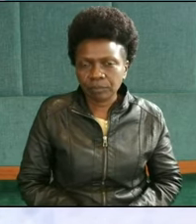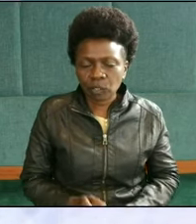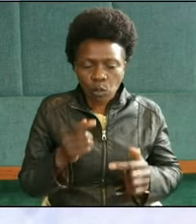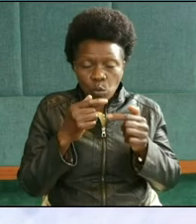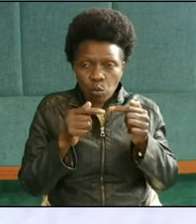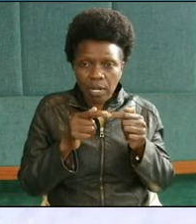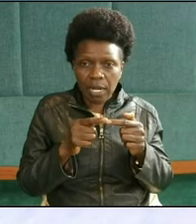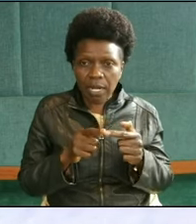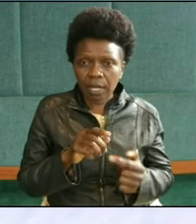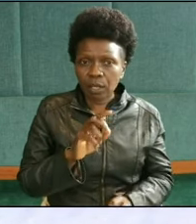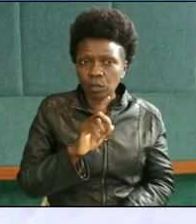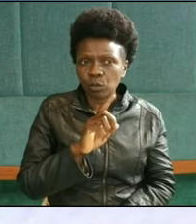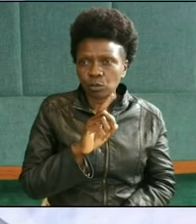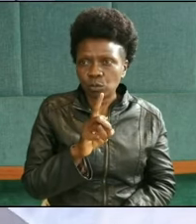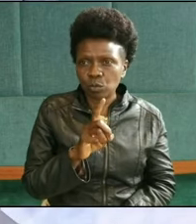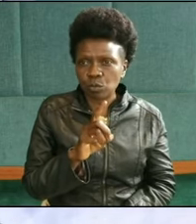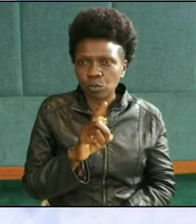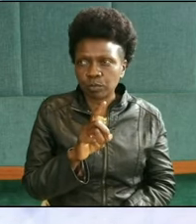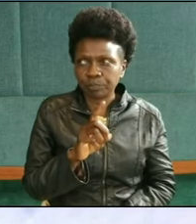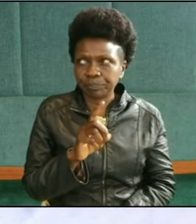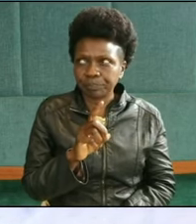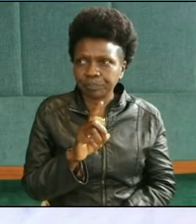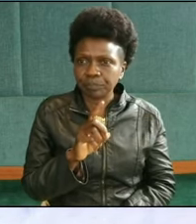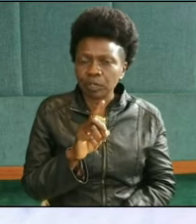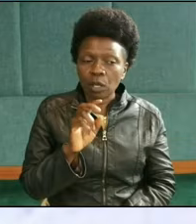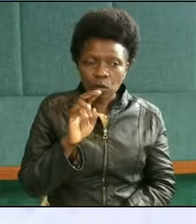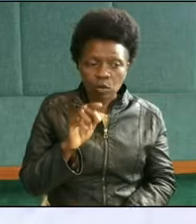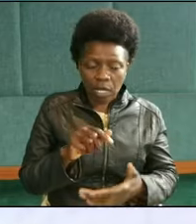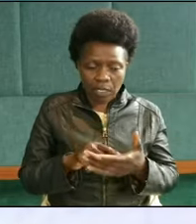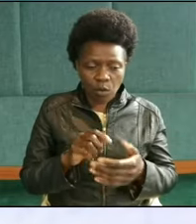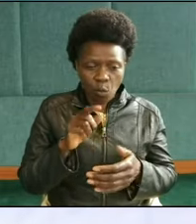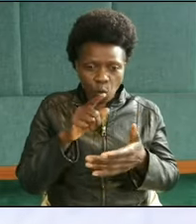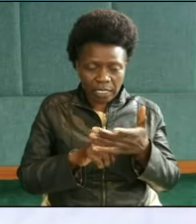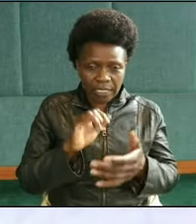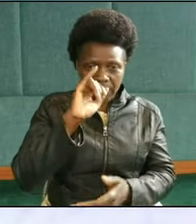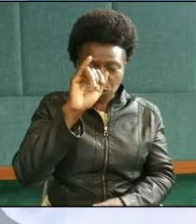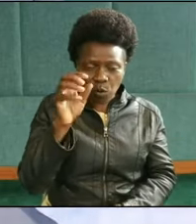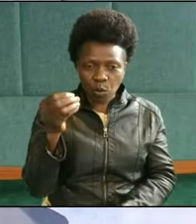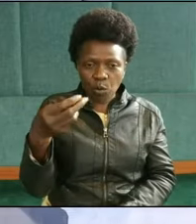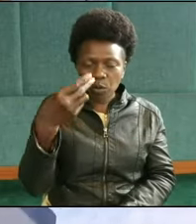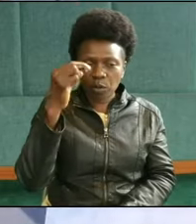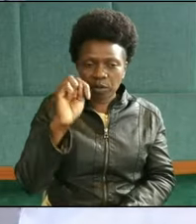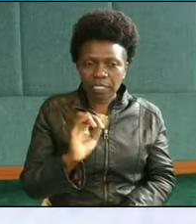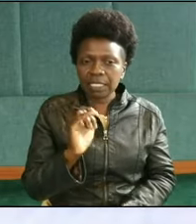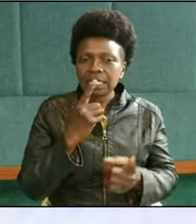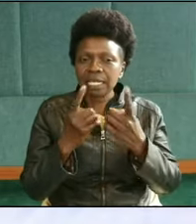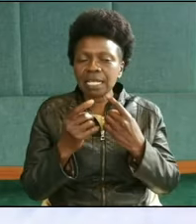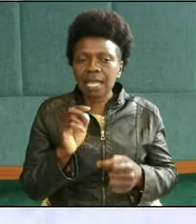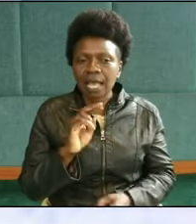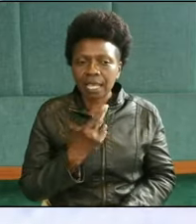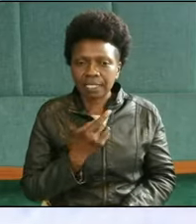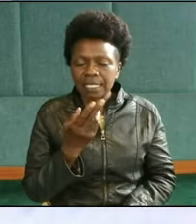When you look at what John is telling us, he is saying